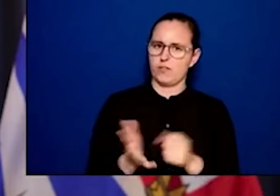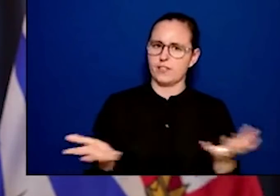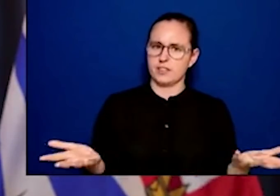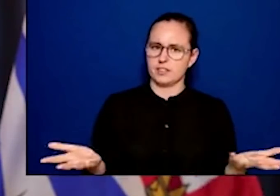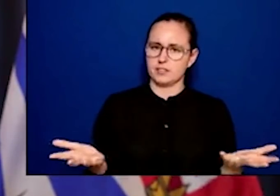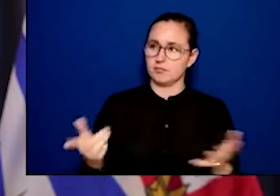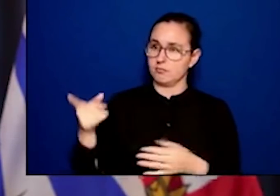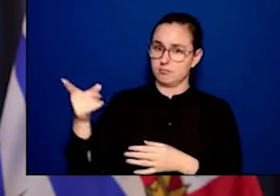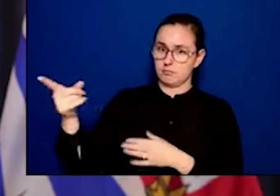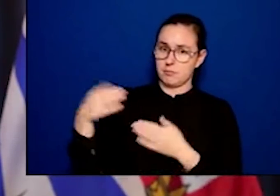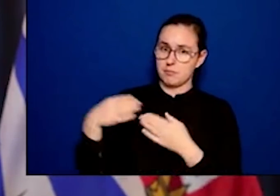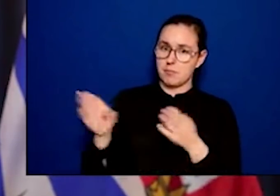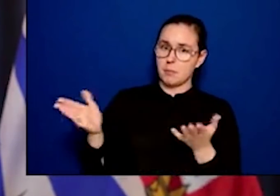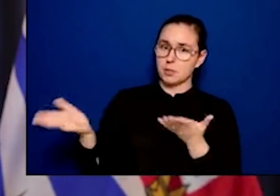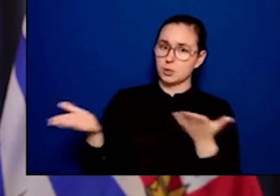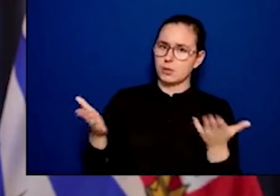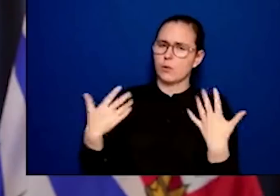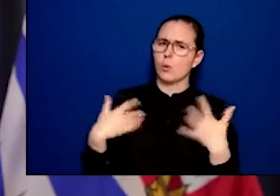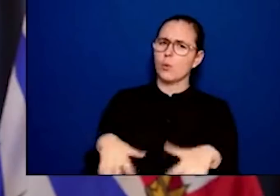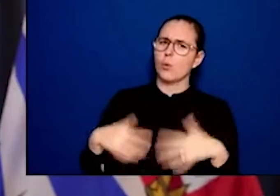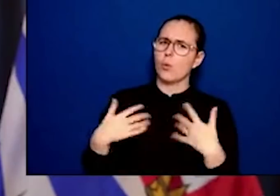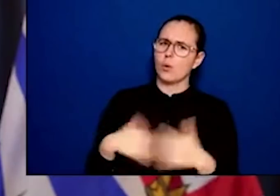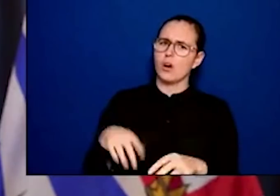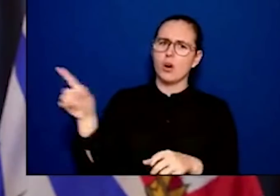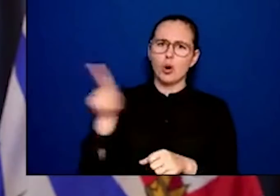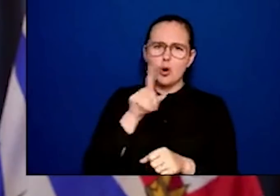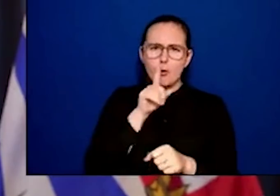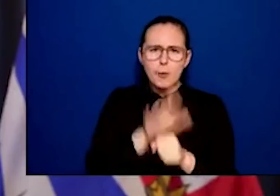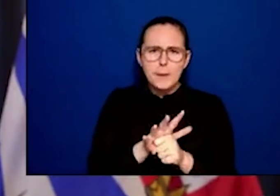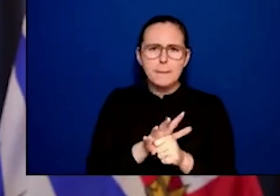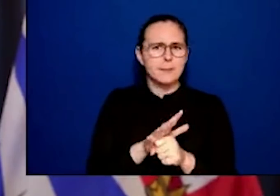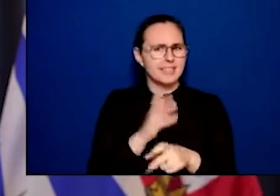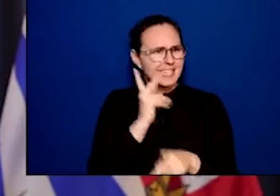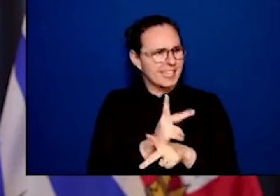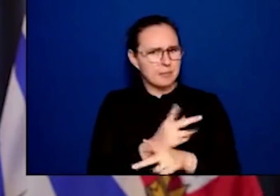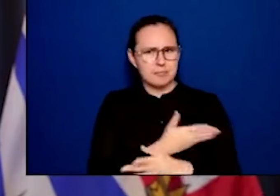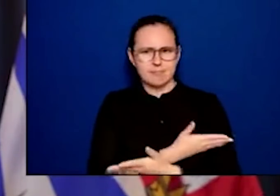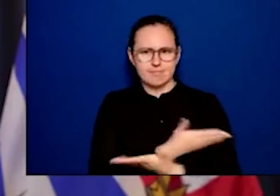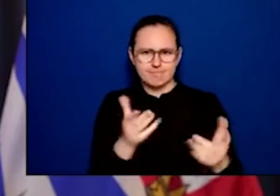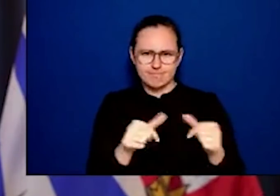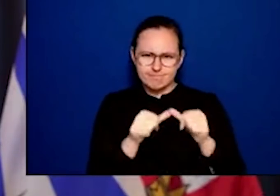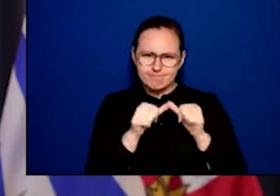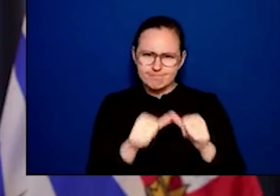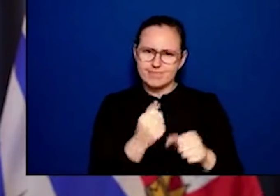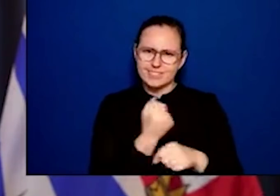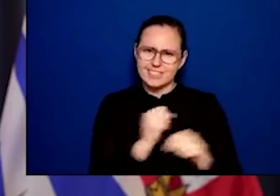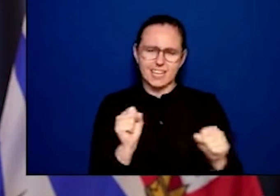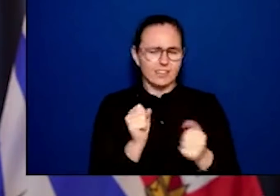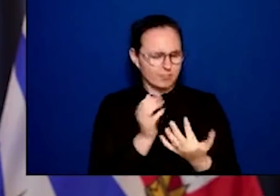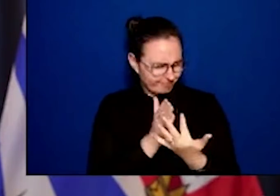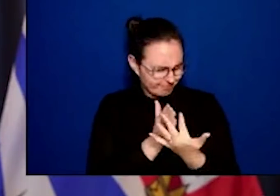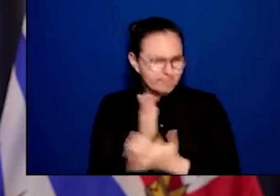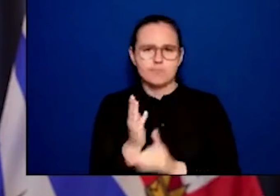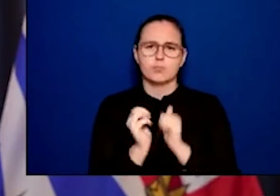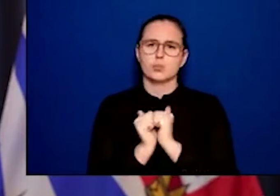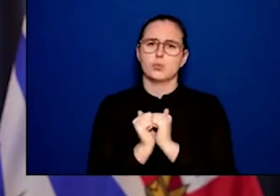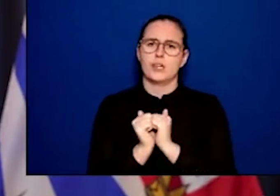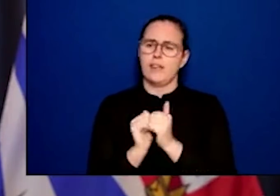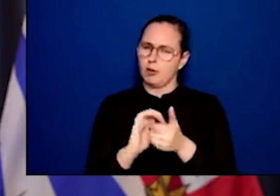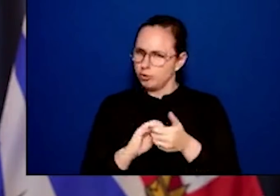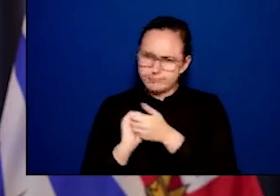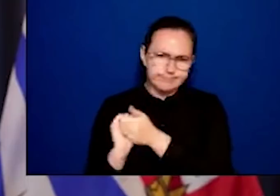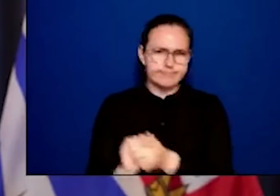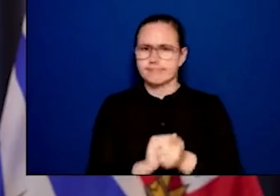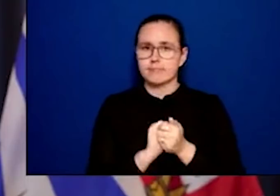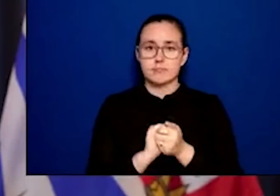effort to protect people and get through the pandemic together. We strongly encourage everyone in the province who is not fully vaccinated to